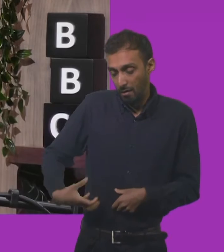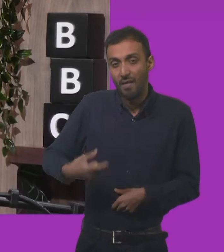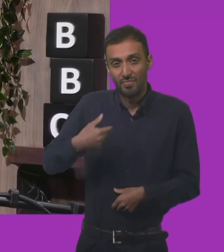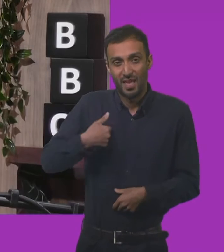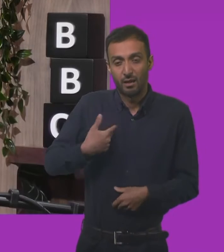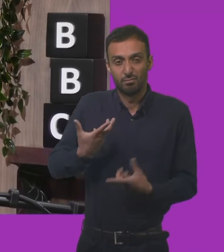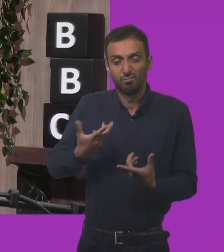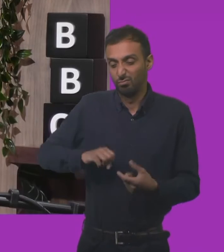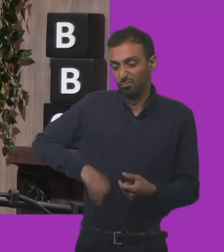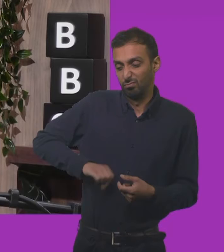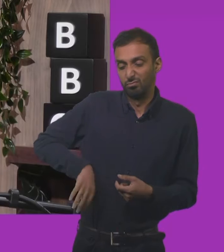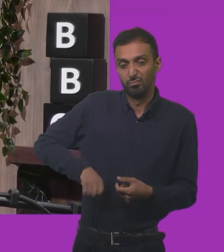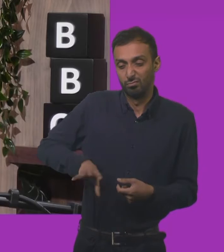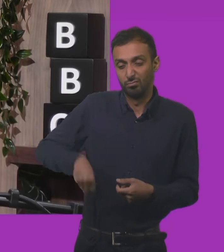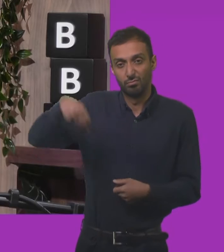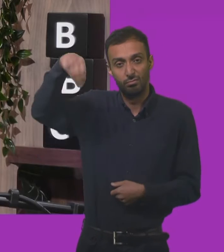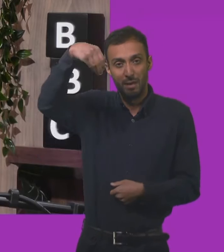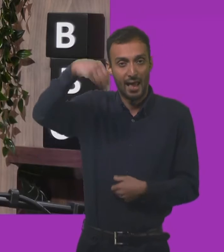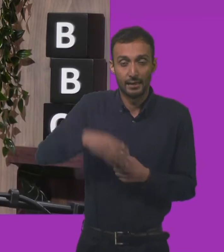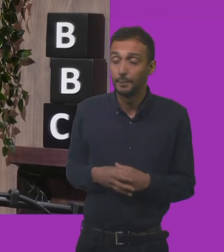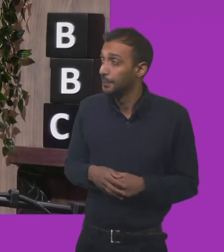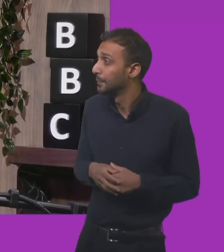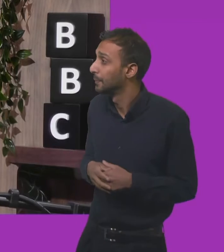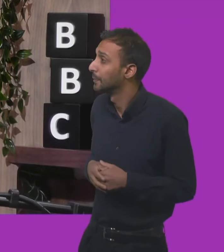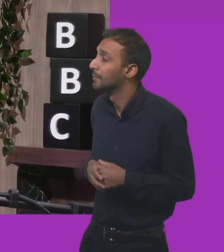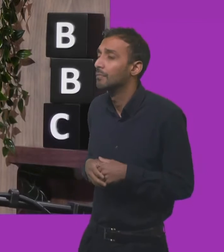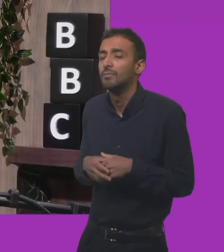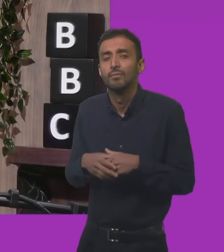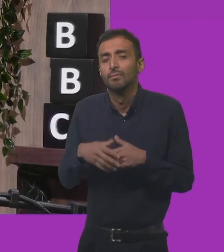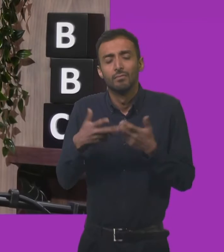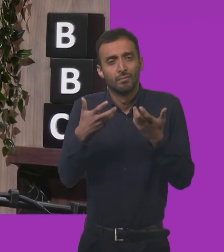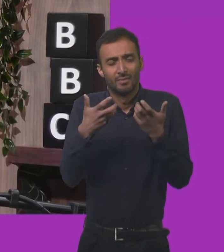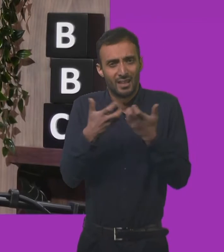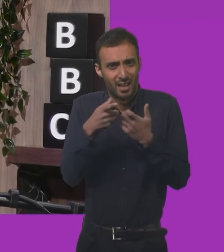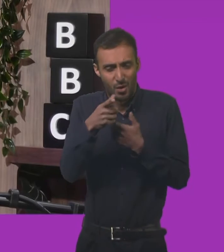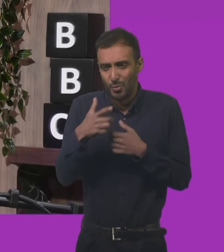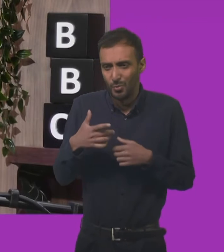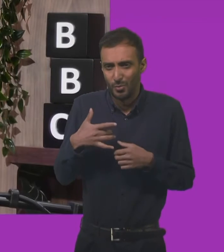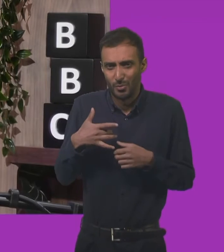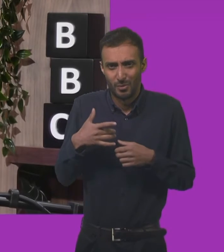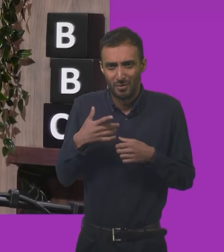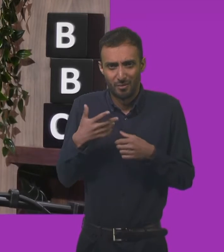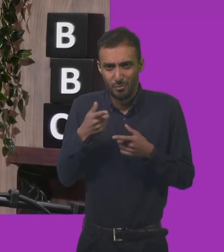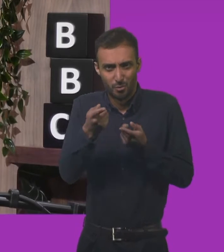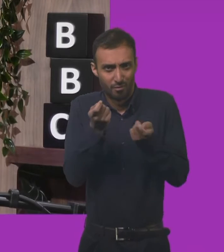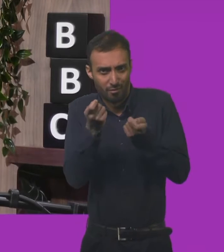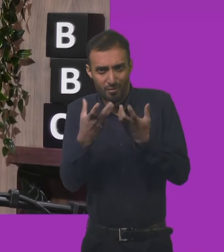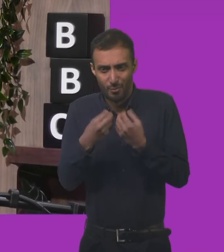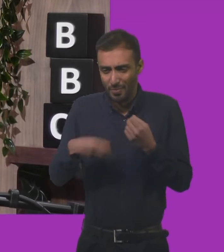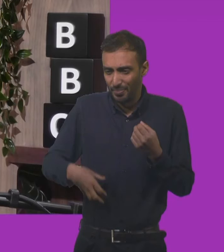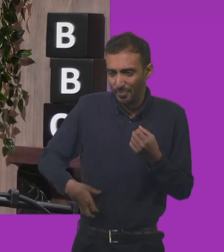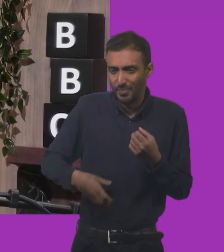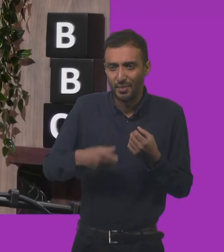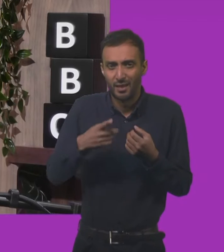And what was that like, having that throughout all those really busy challenges, staying away from home, with people you didn't